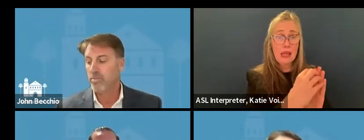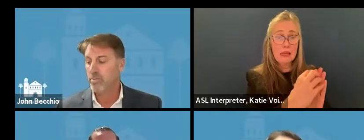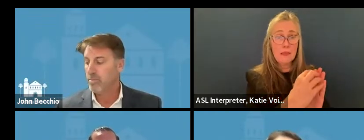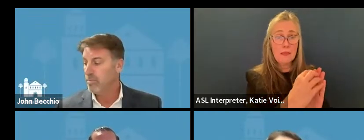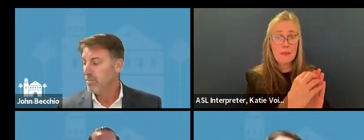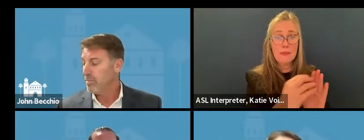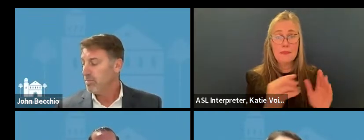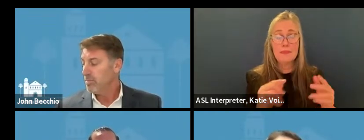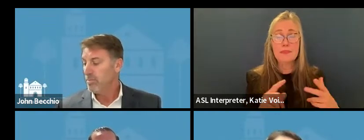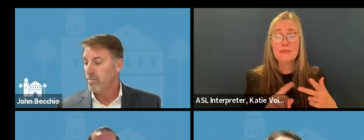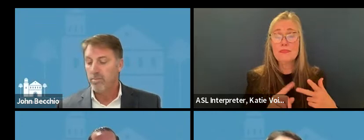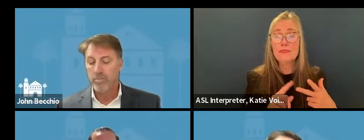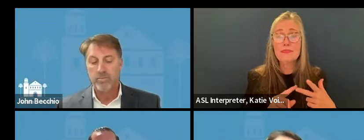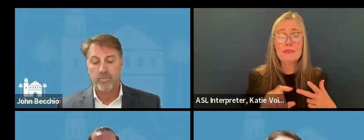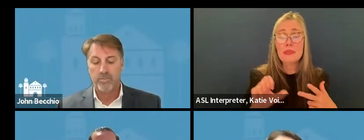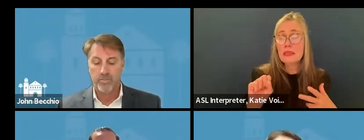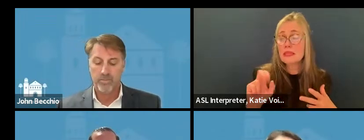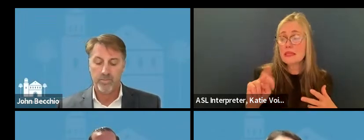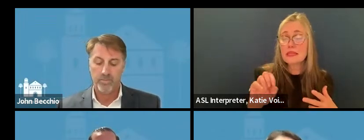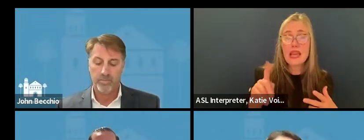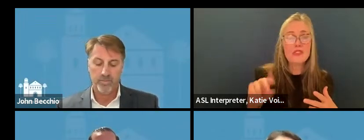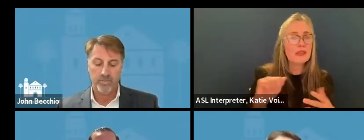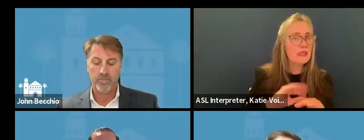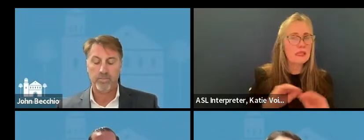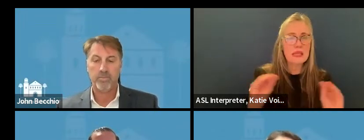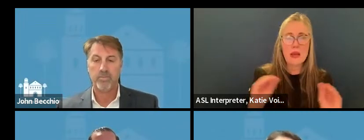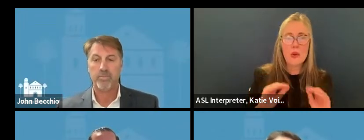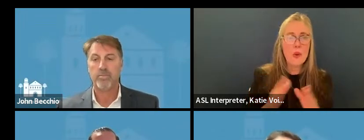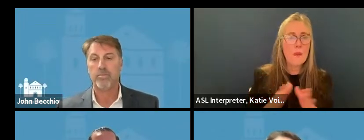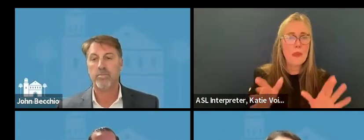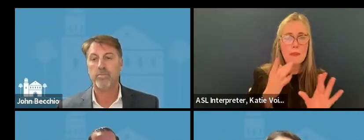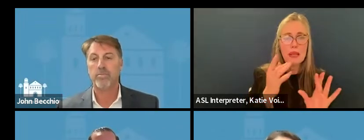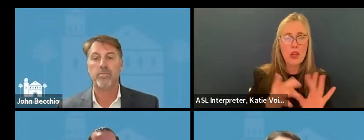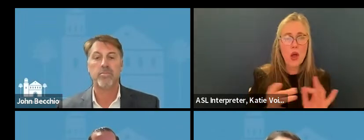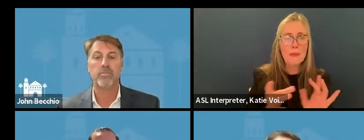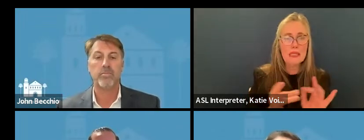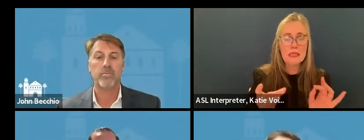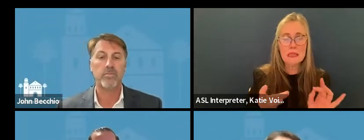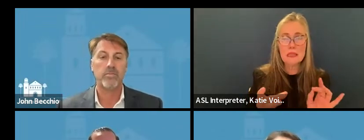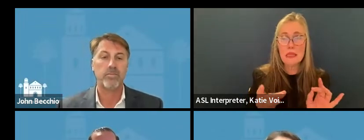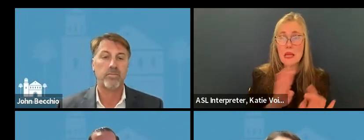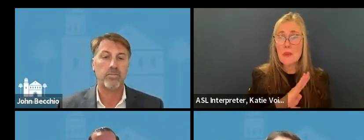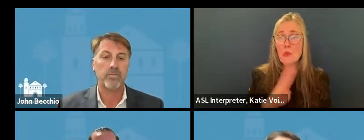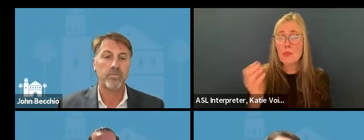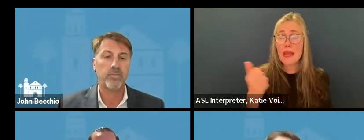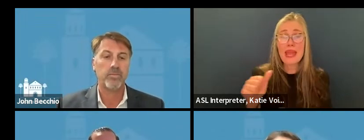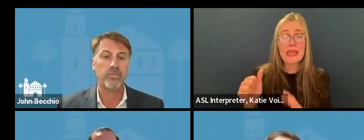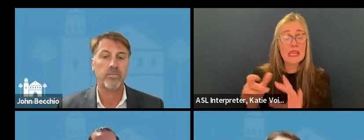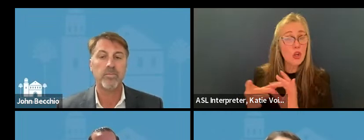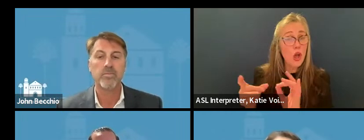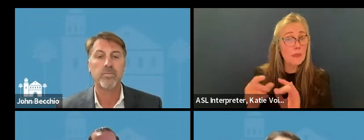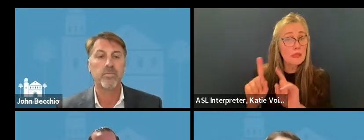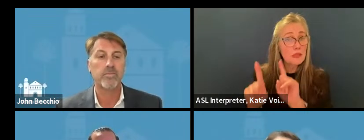There's no public comment on this item. Okay, thank you. Board members, any comments or questions?